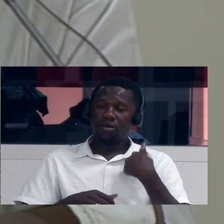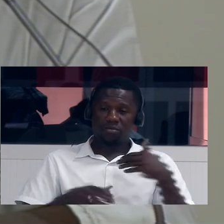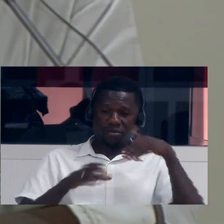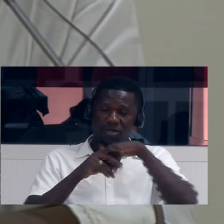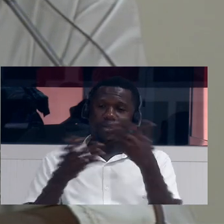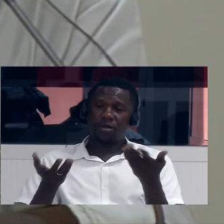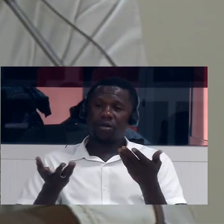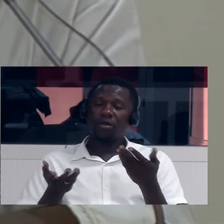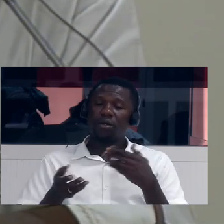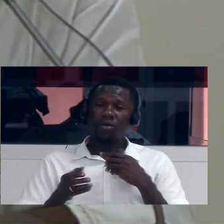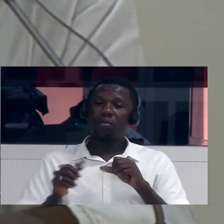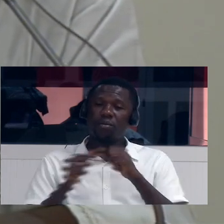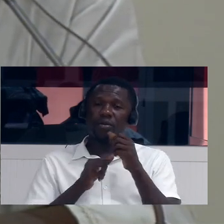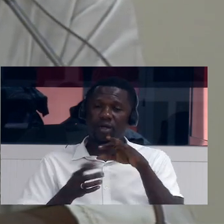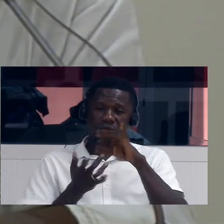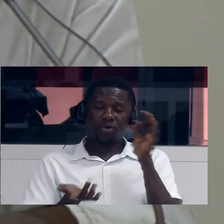been a better choice than